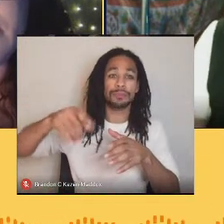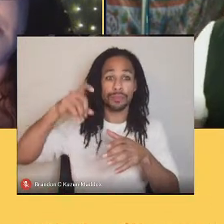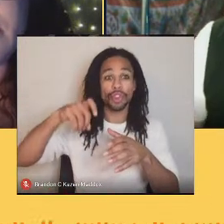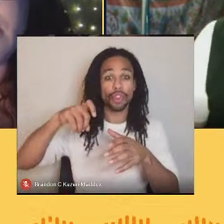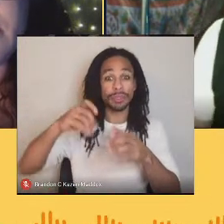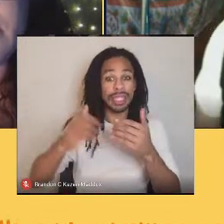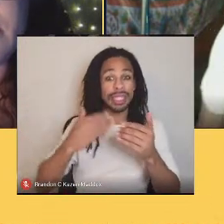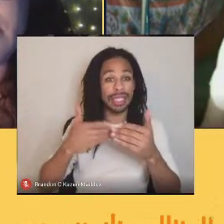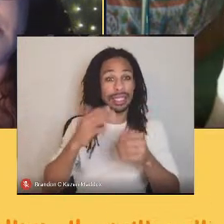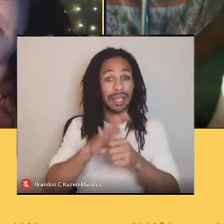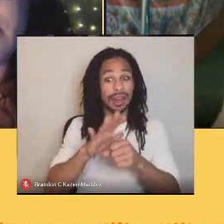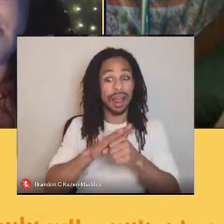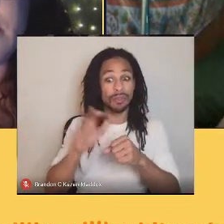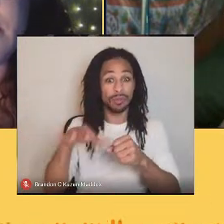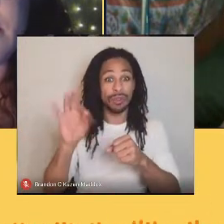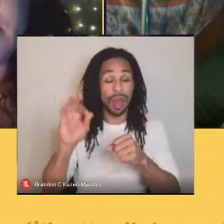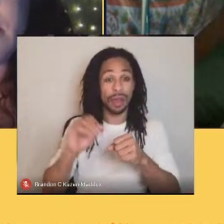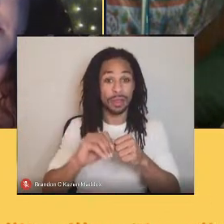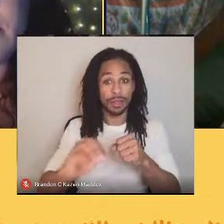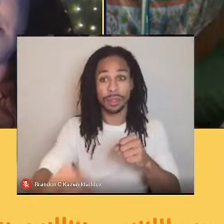should be easy enough to find.